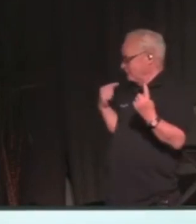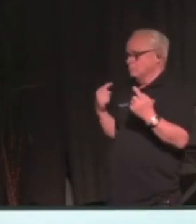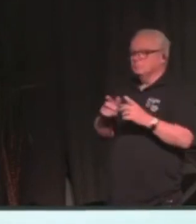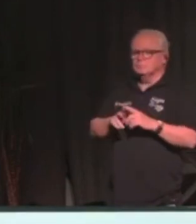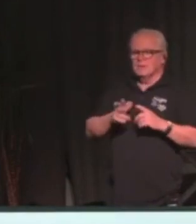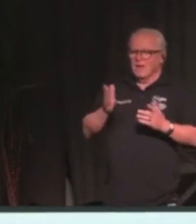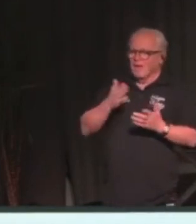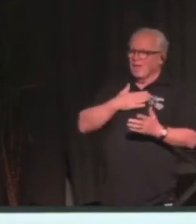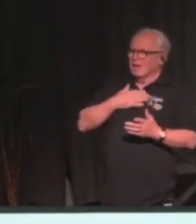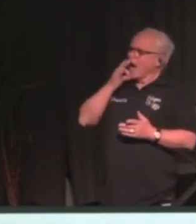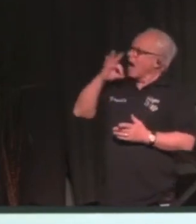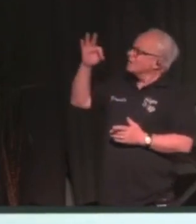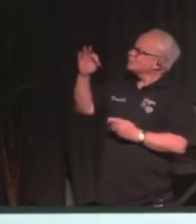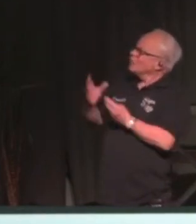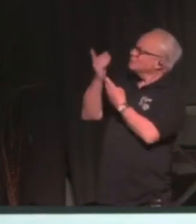let's ask God to mold us